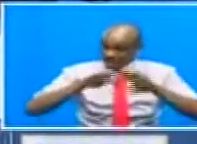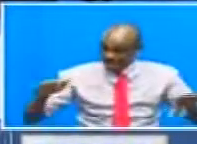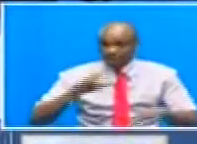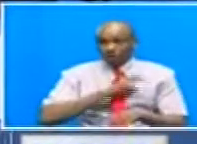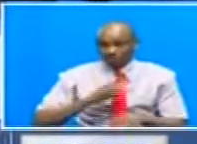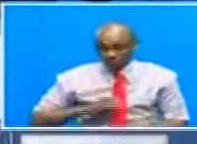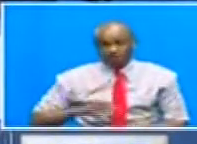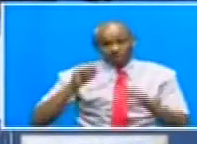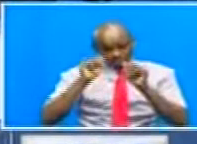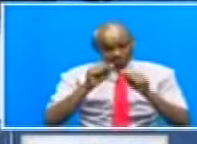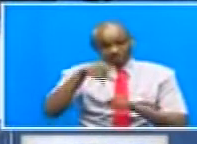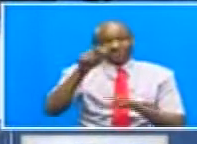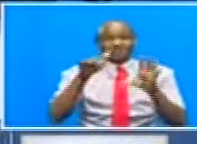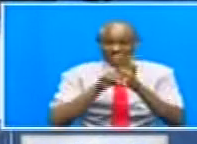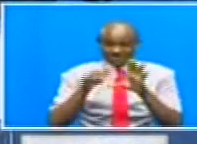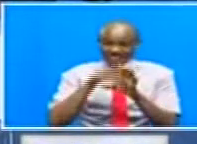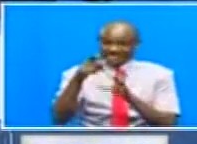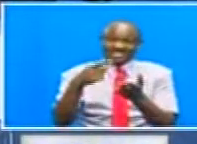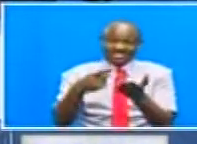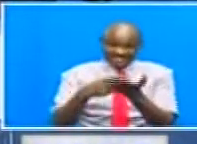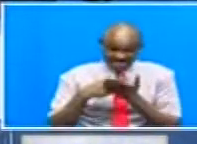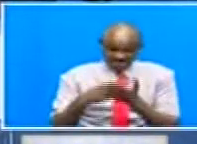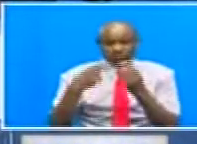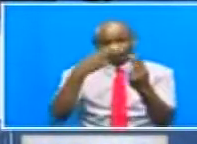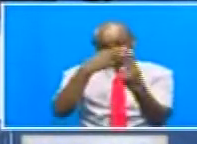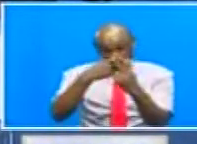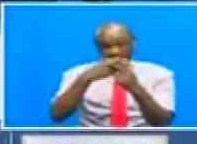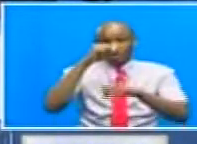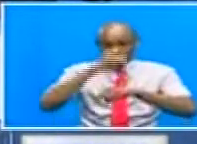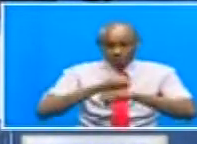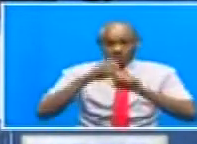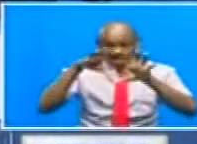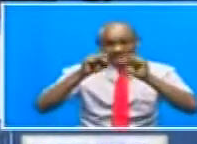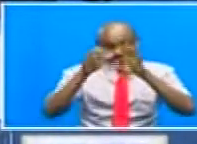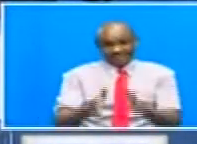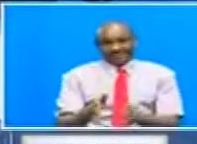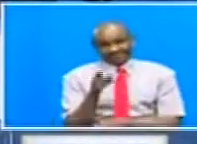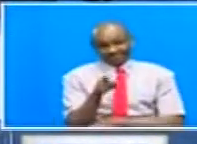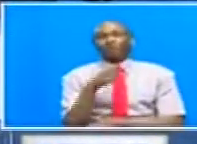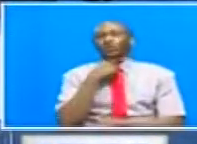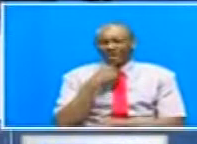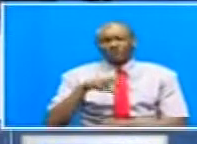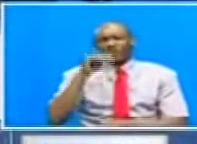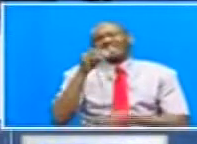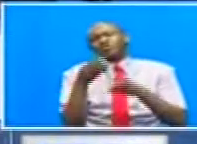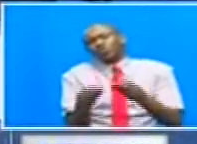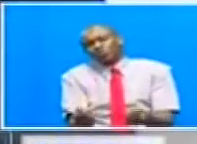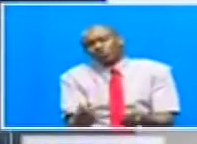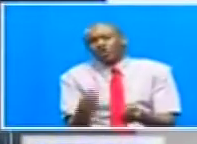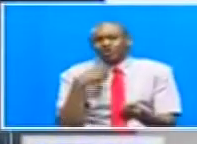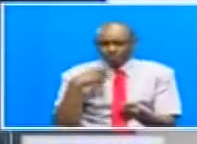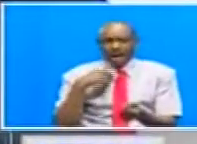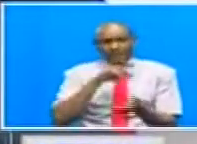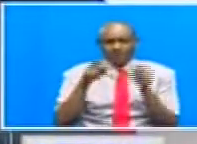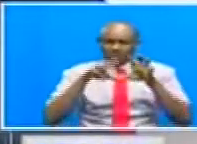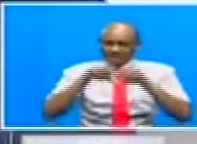Of course, you can contribute to this discussion. The hashtag tonight is hashtag school grabbers. We're trying to find solutions to what's been happening with respect